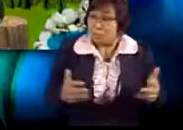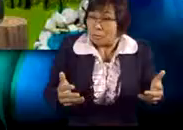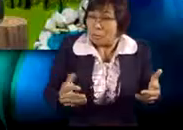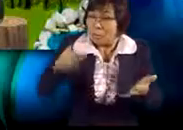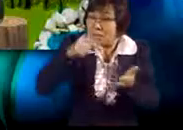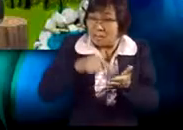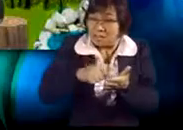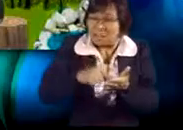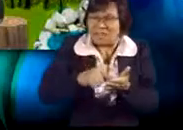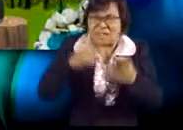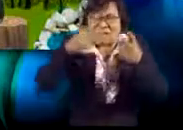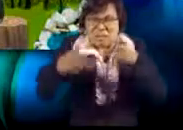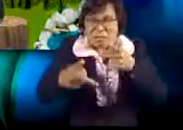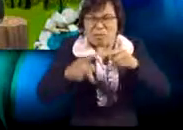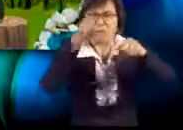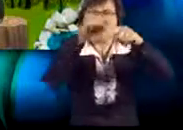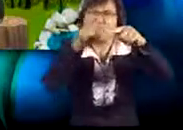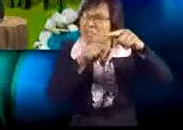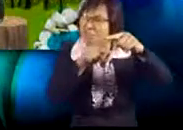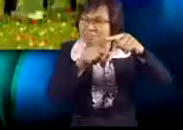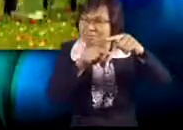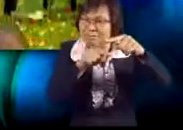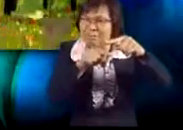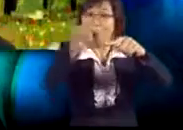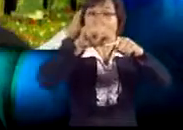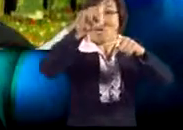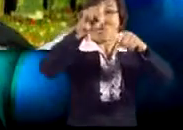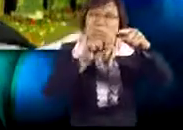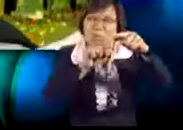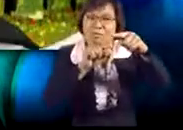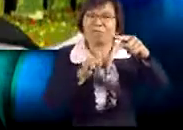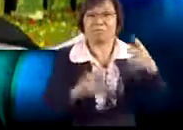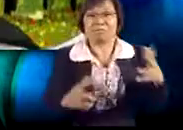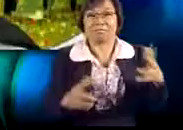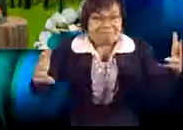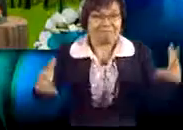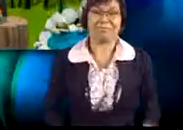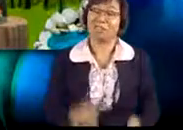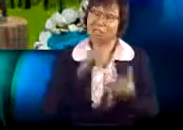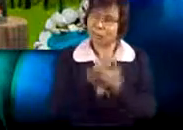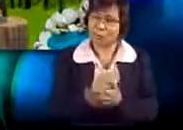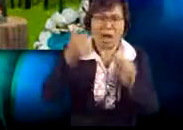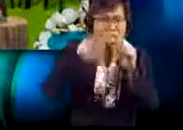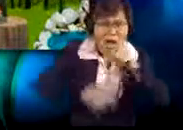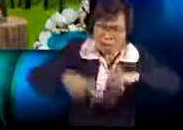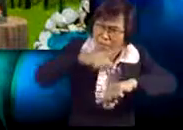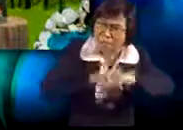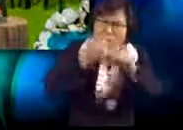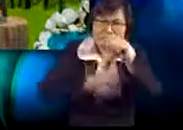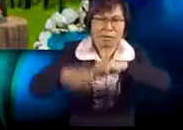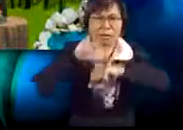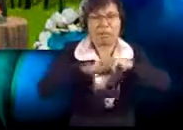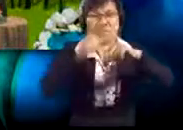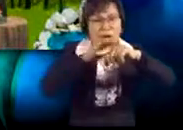So, this is an improper fraction. Spot on, my friend. So, every time